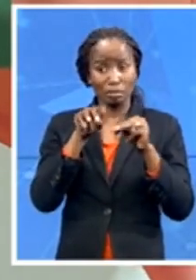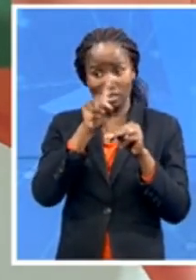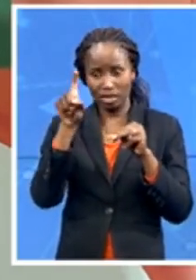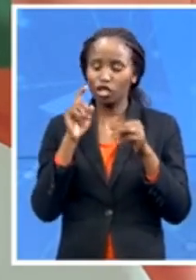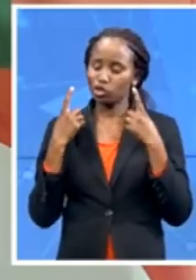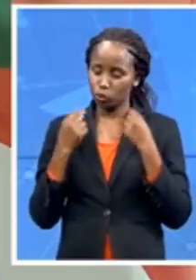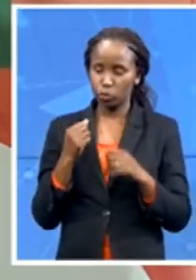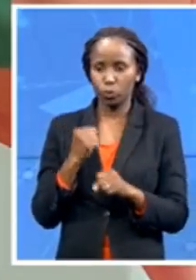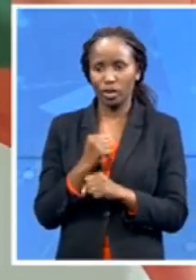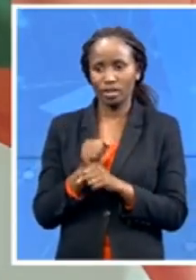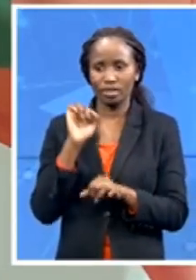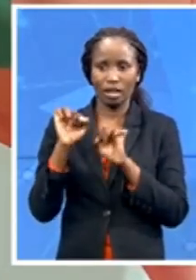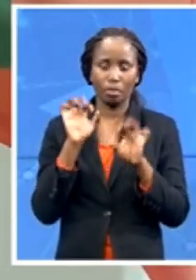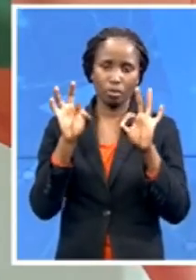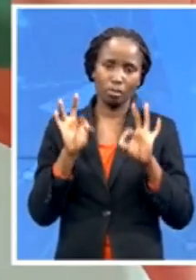UDM will enter into